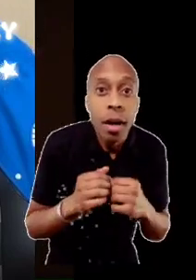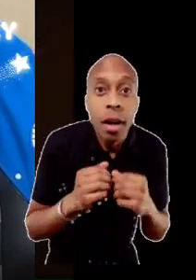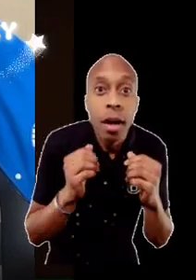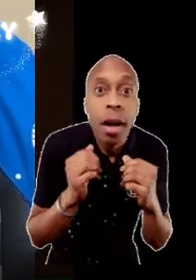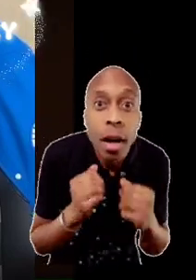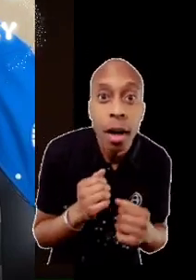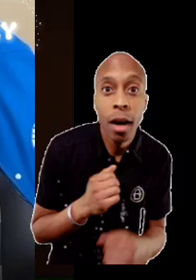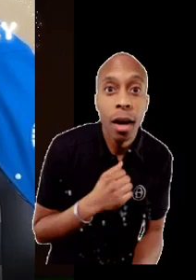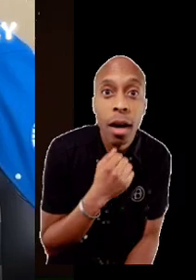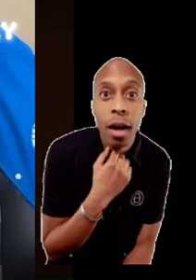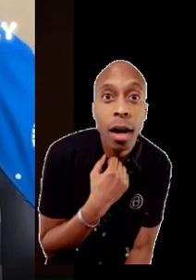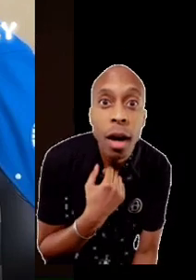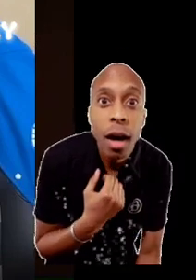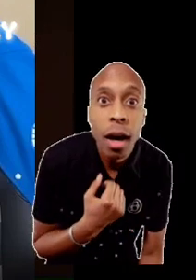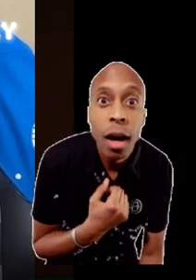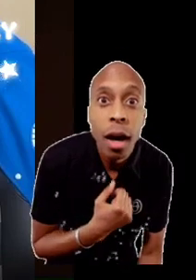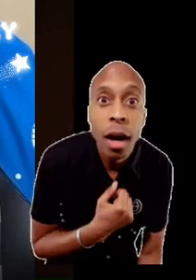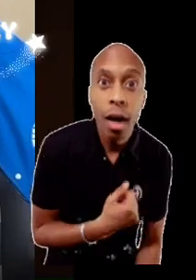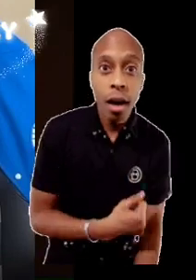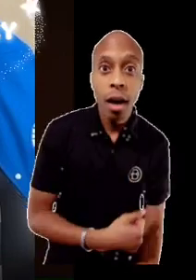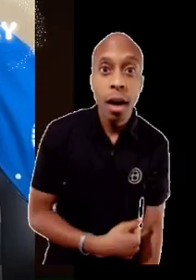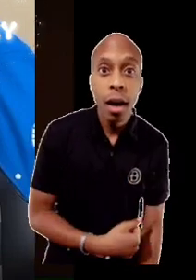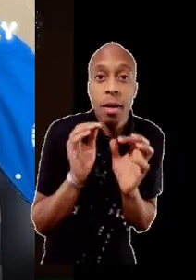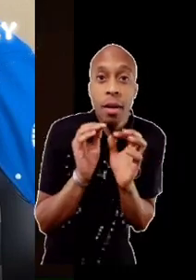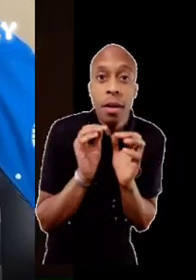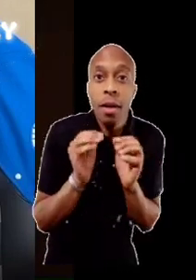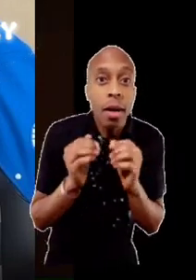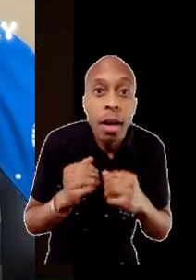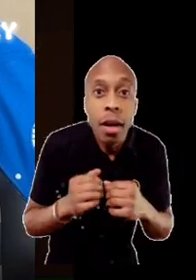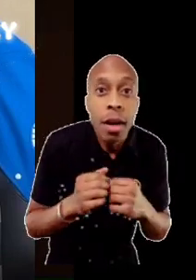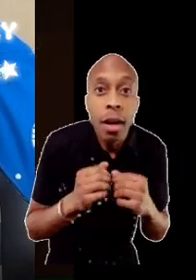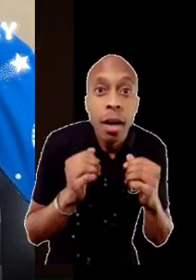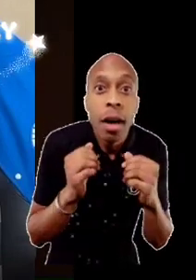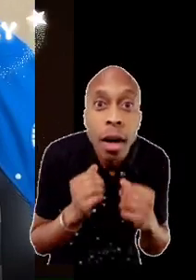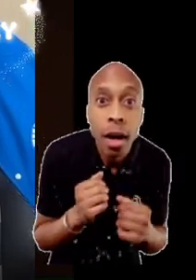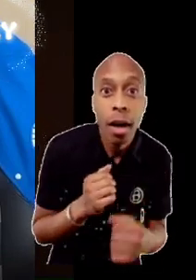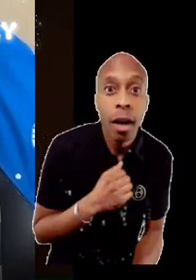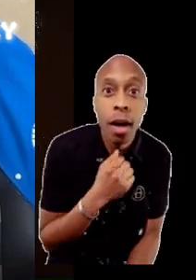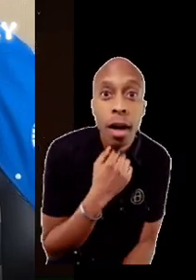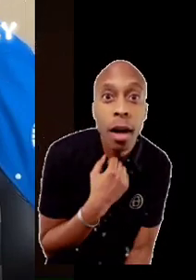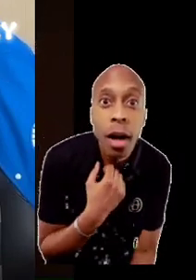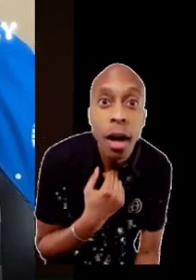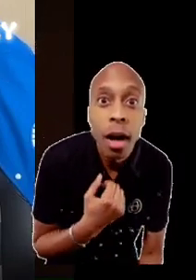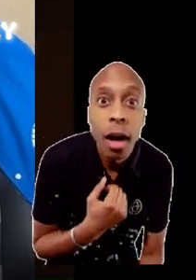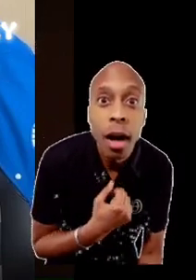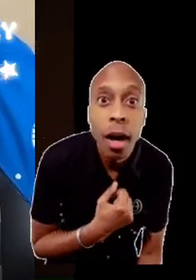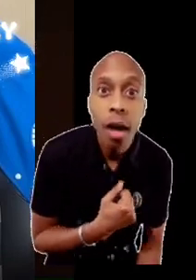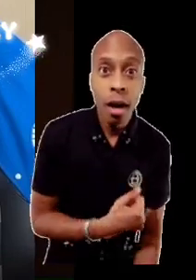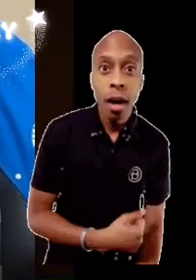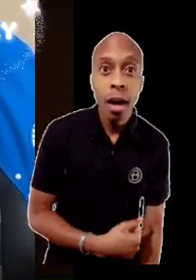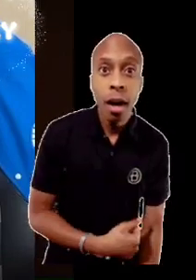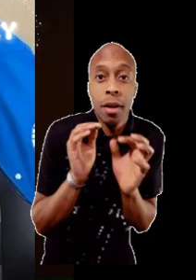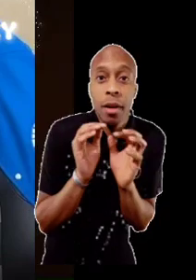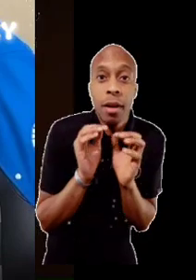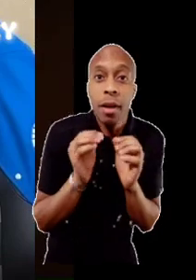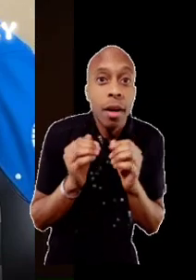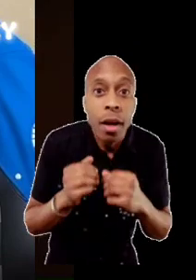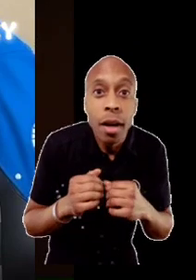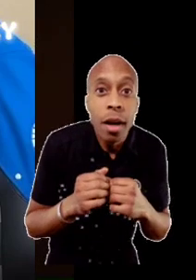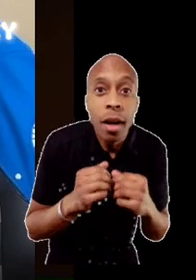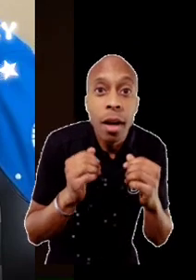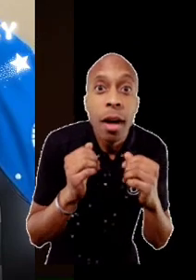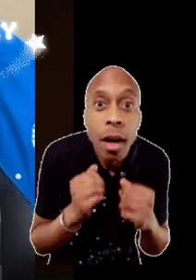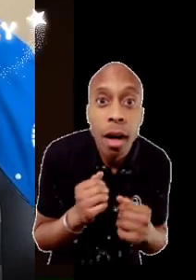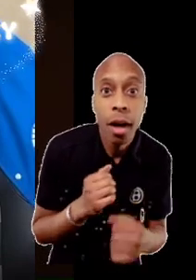or expiration date. But I know if them people keep on praying the way of them pray, and them